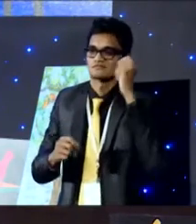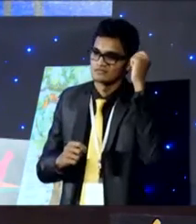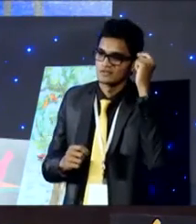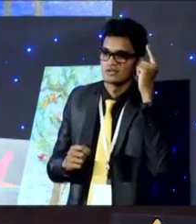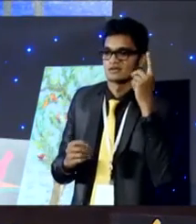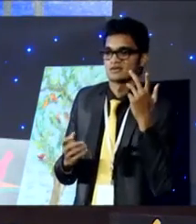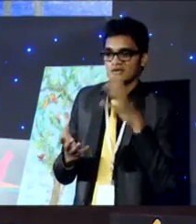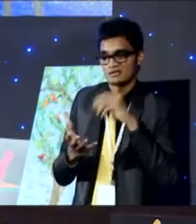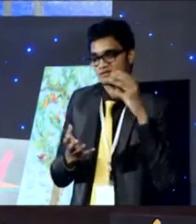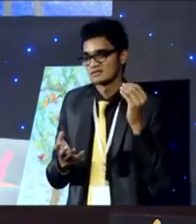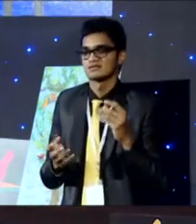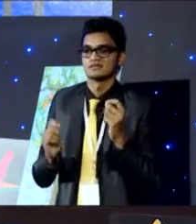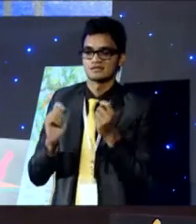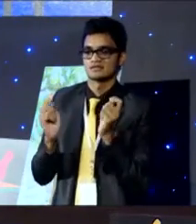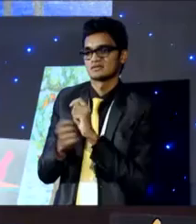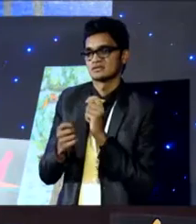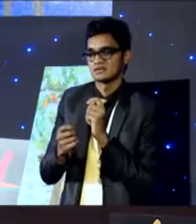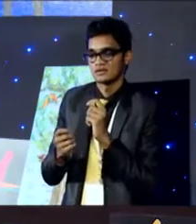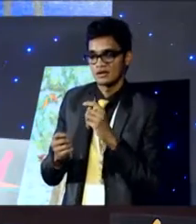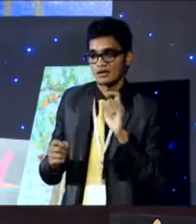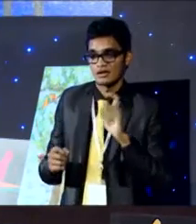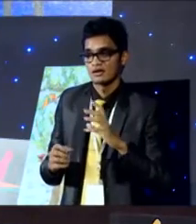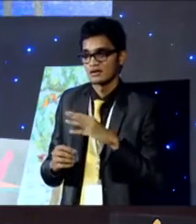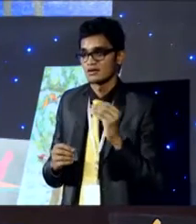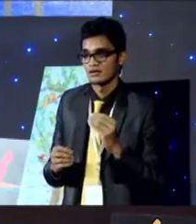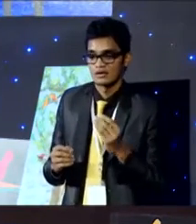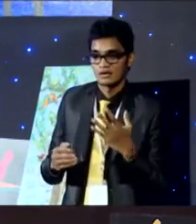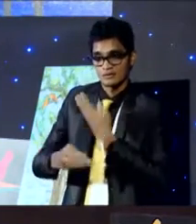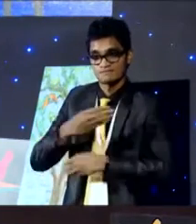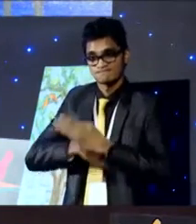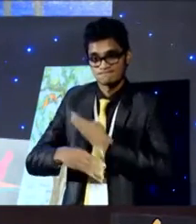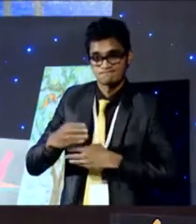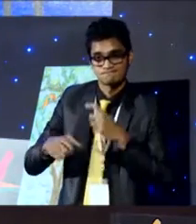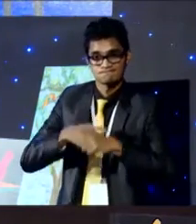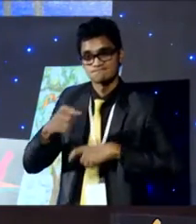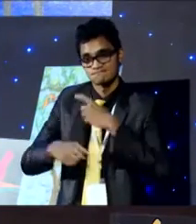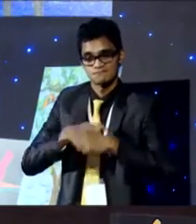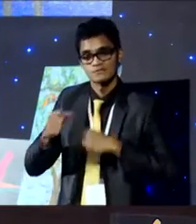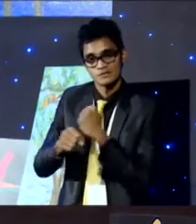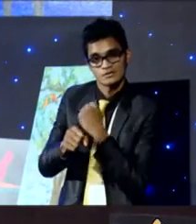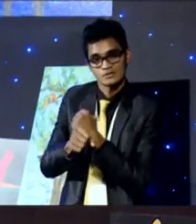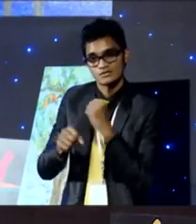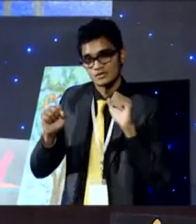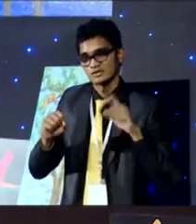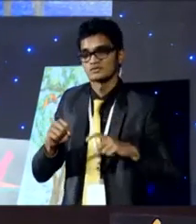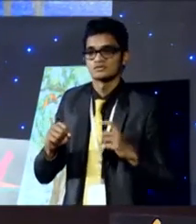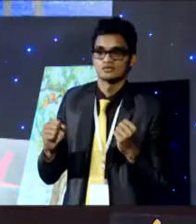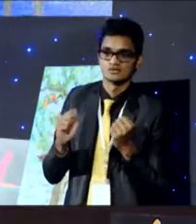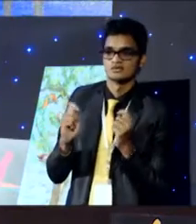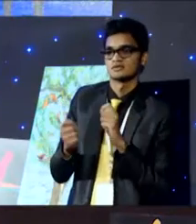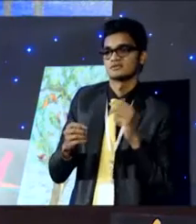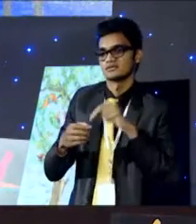in is that we set up a working group for persons with disability. And some of you would know Rahul Charyan, who's no more with